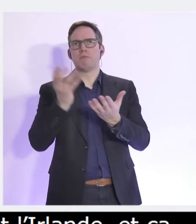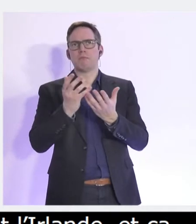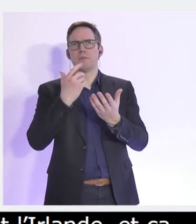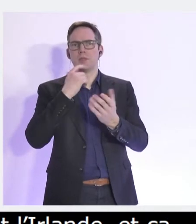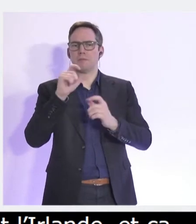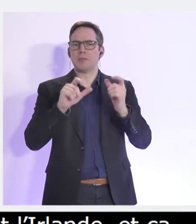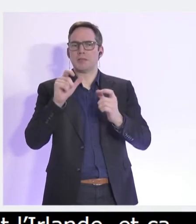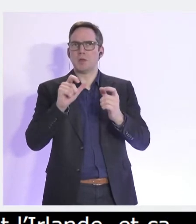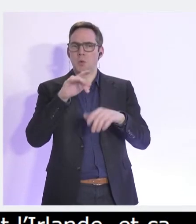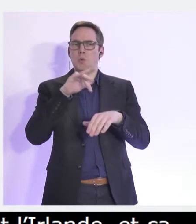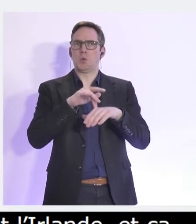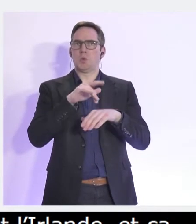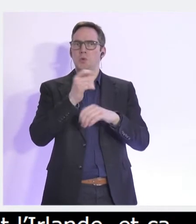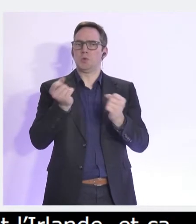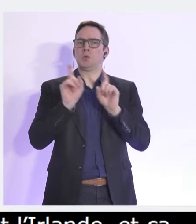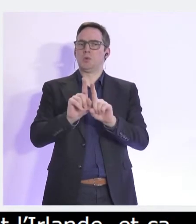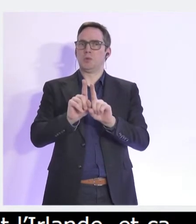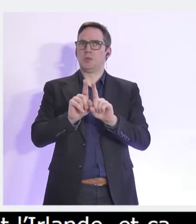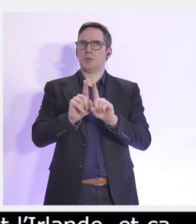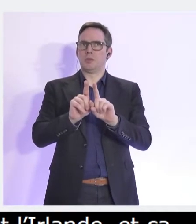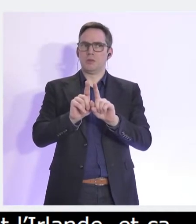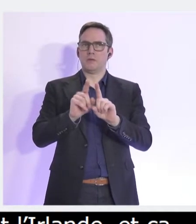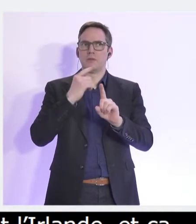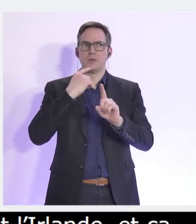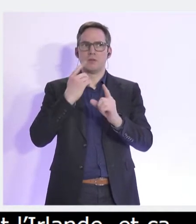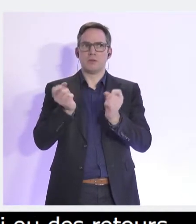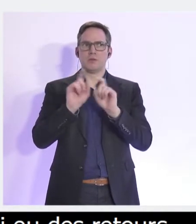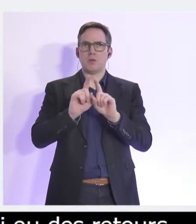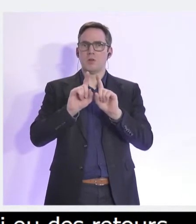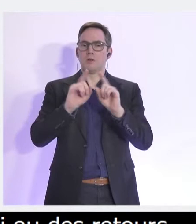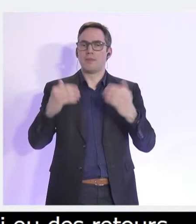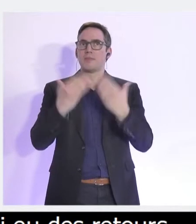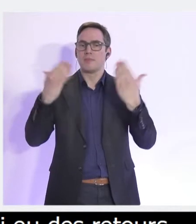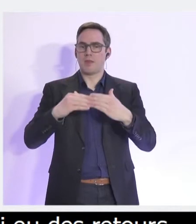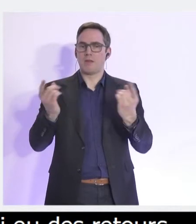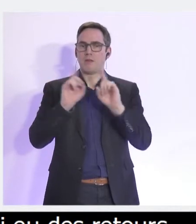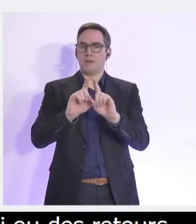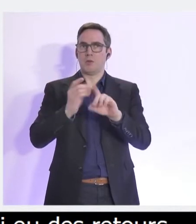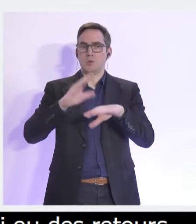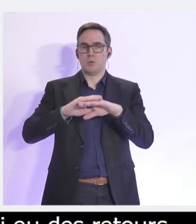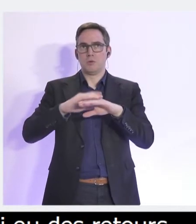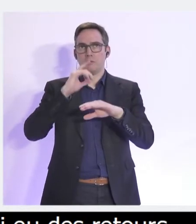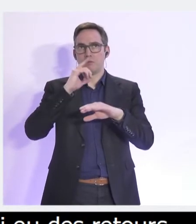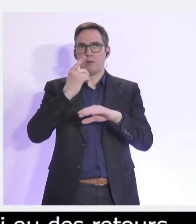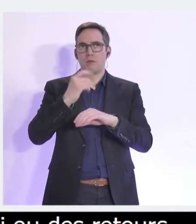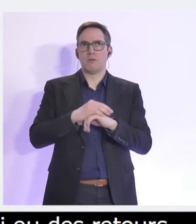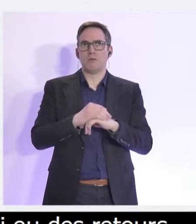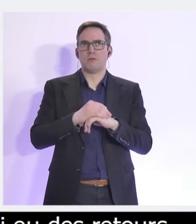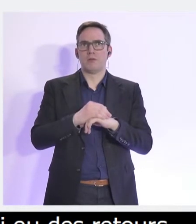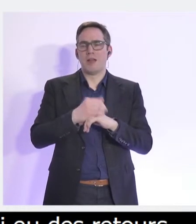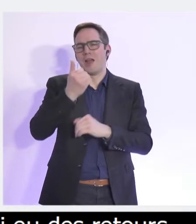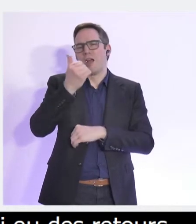of the disabled people who've followed the Duo Day, and they say it's very frustrating, because just